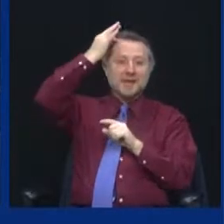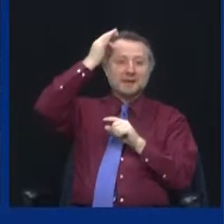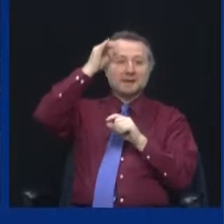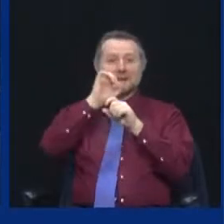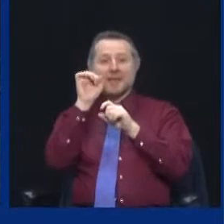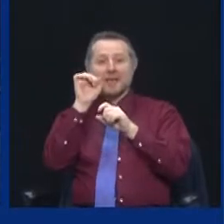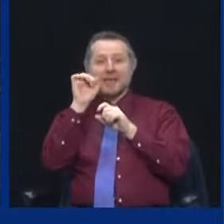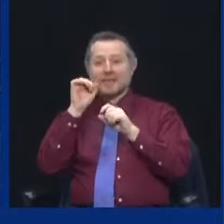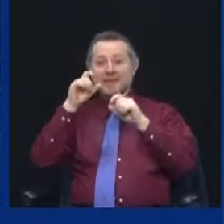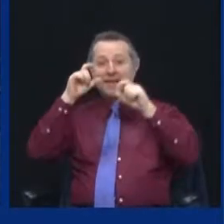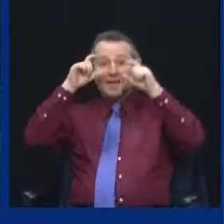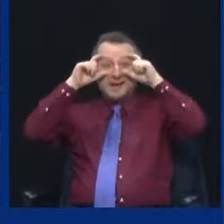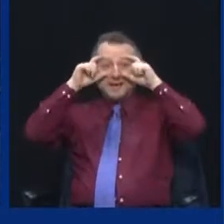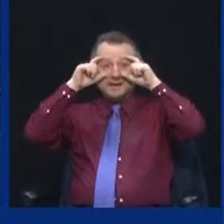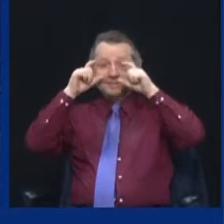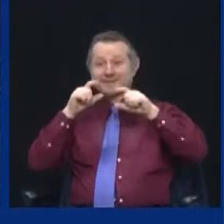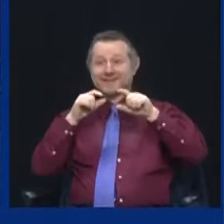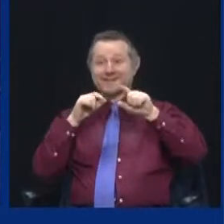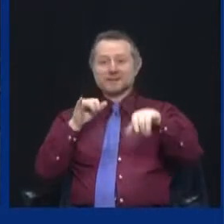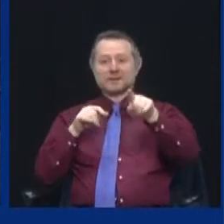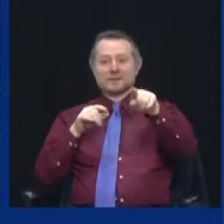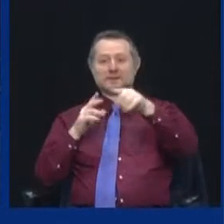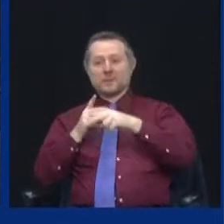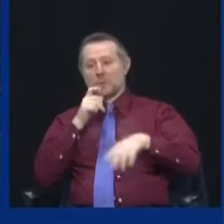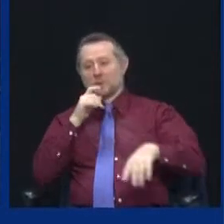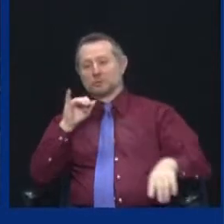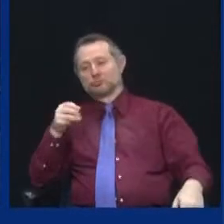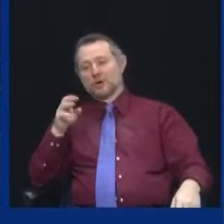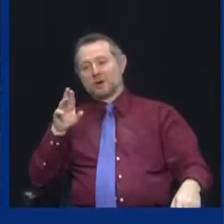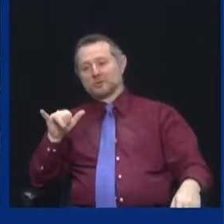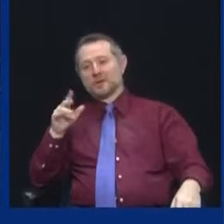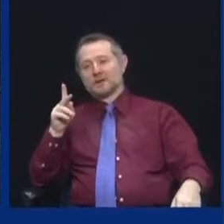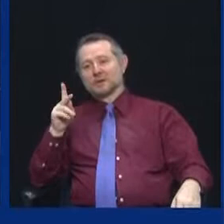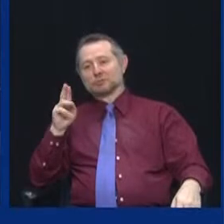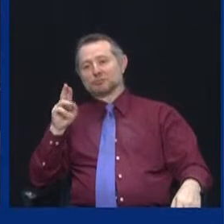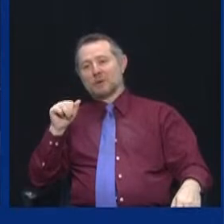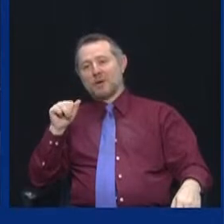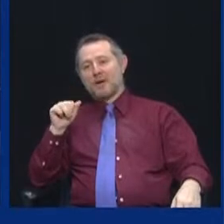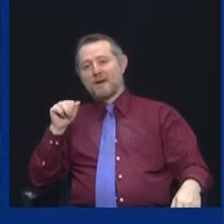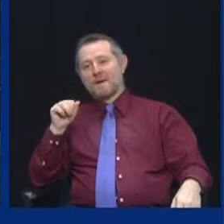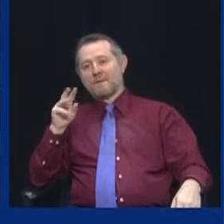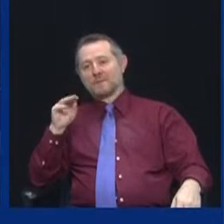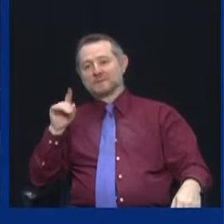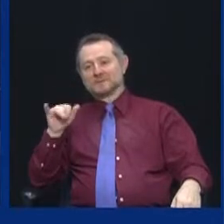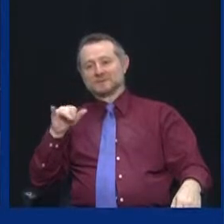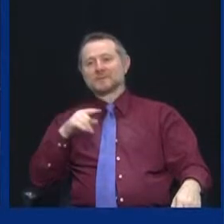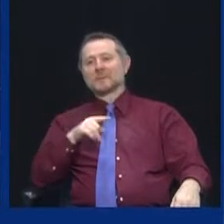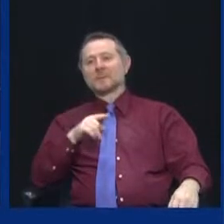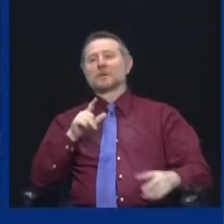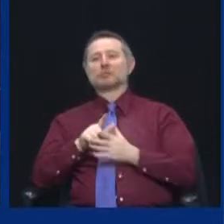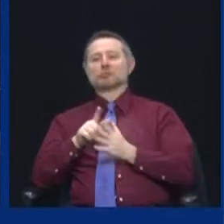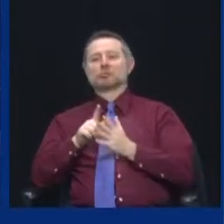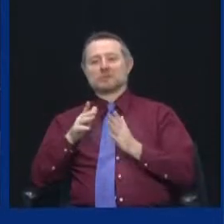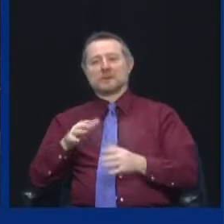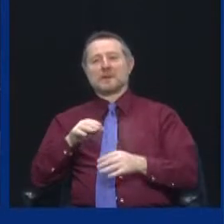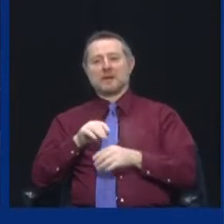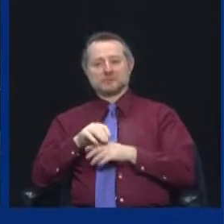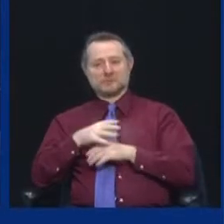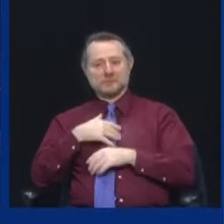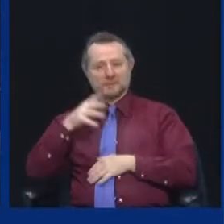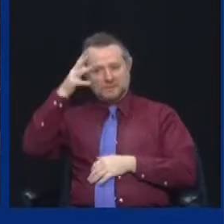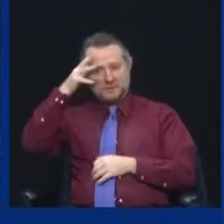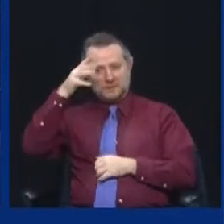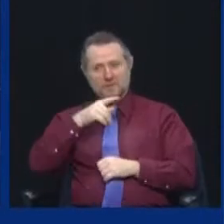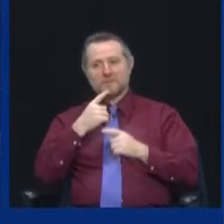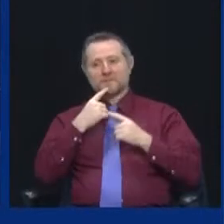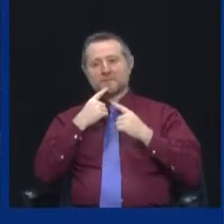with glasses? Jerry Crotty, counsel to my father, part of the great Crotty